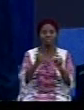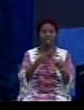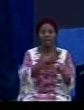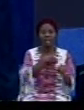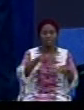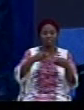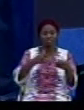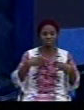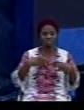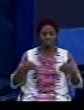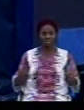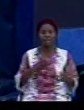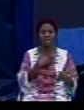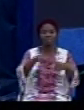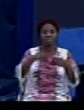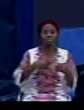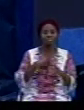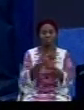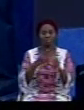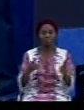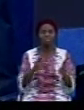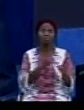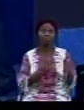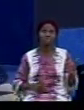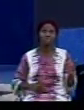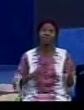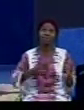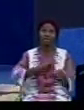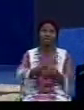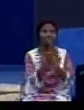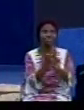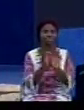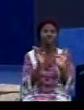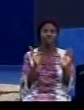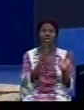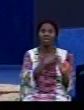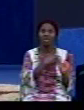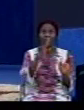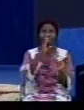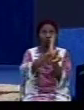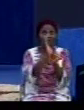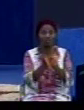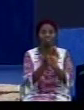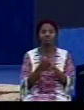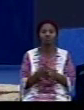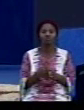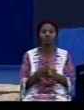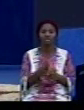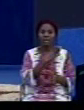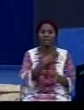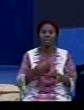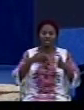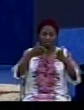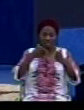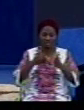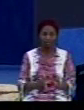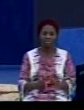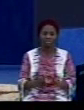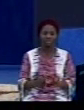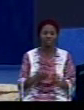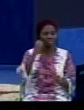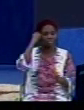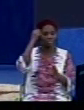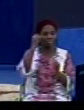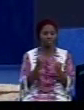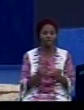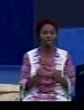and give me deliverance. Lord, I repent and be converted, and let His power, the power coming